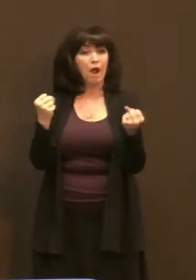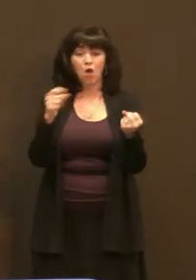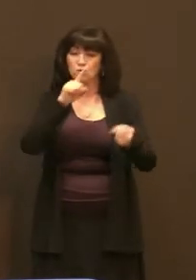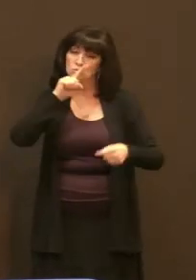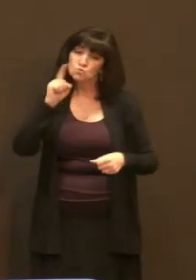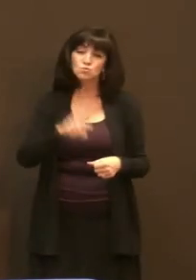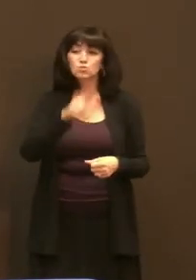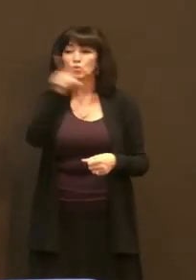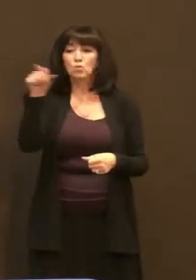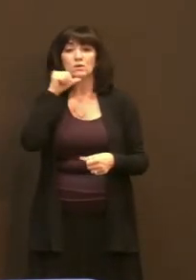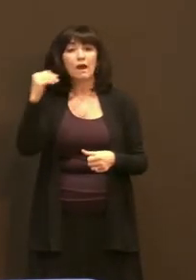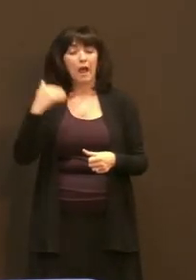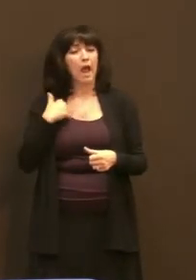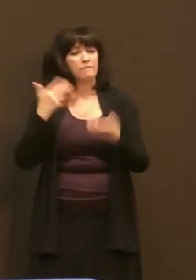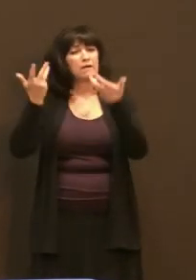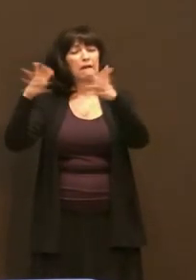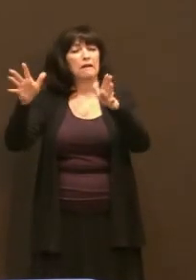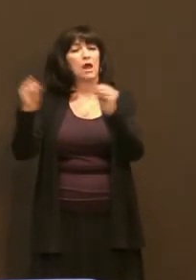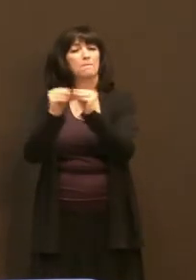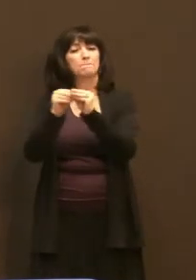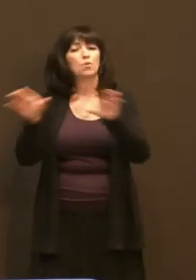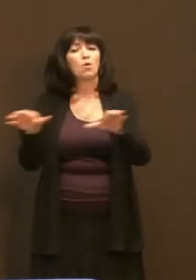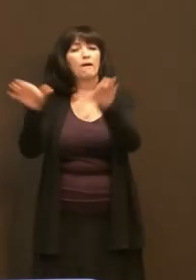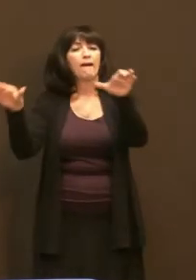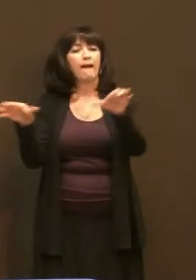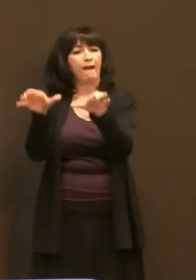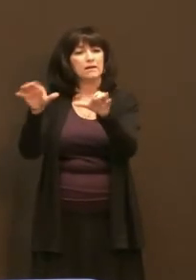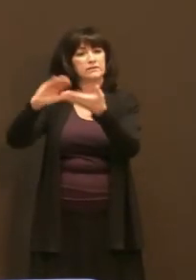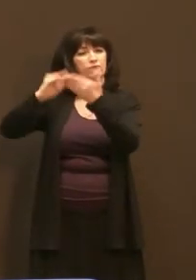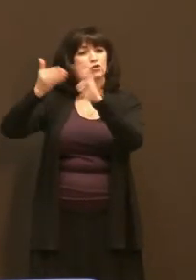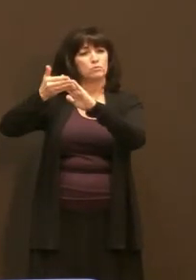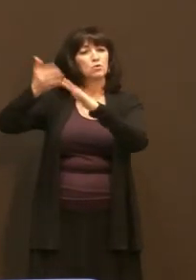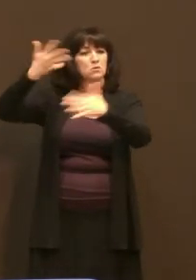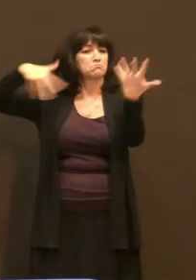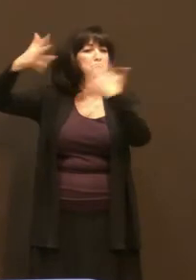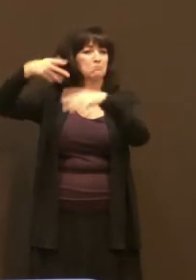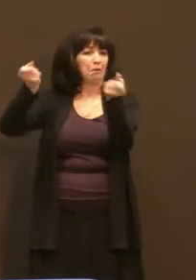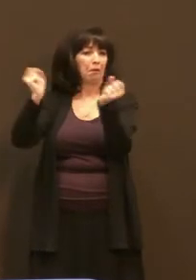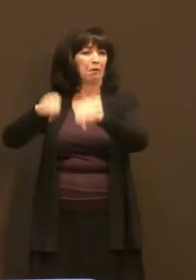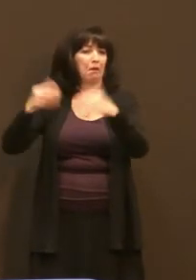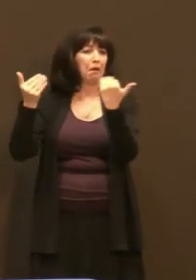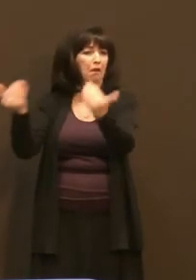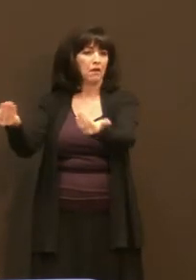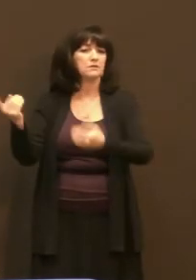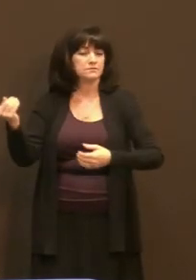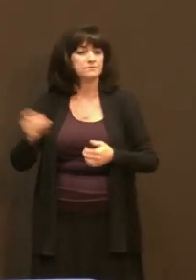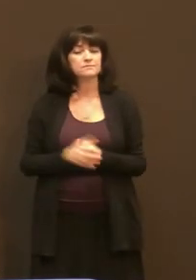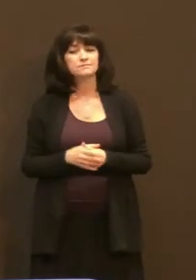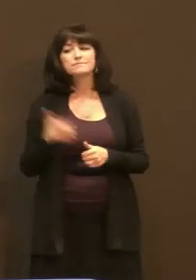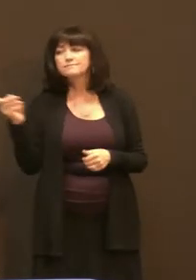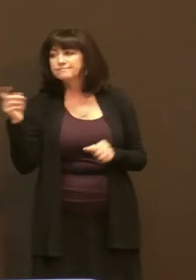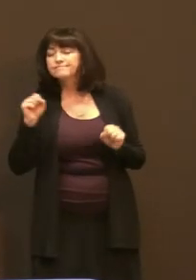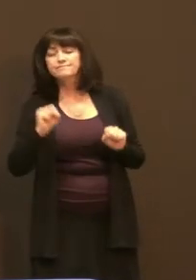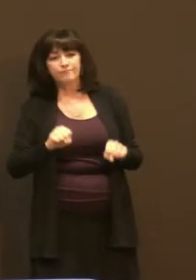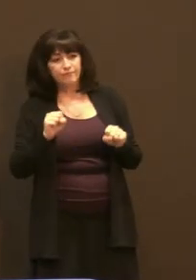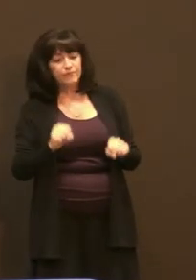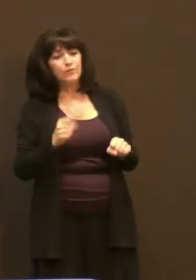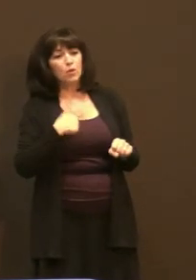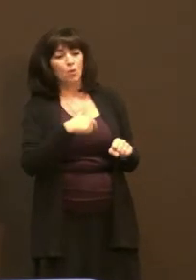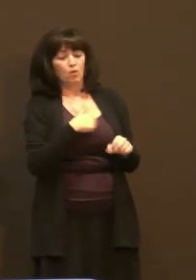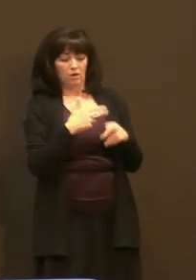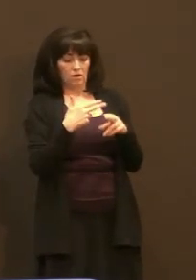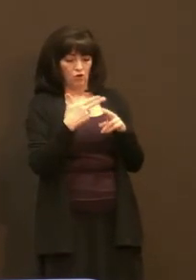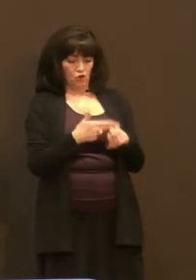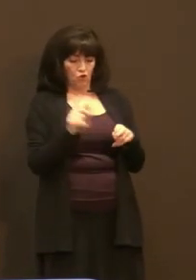any sense. Dr. Rattay? Yeah, we have a group that we're calling a testing collaborative. We came together, I